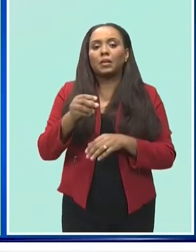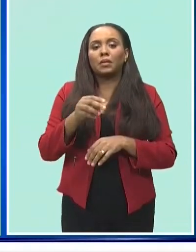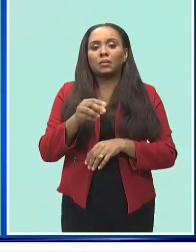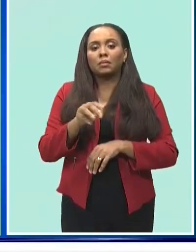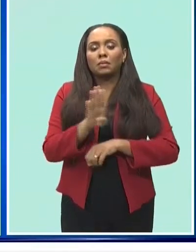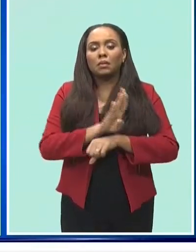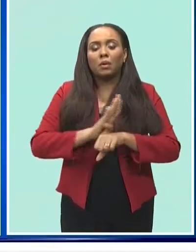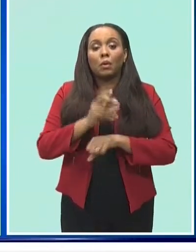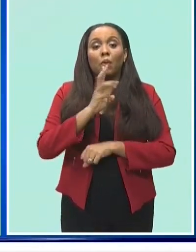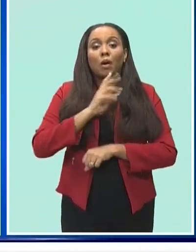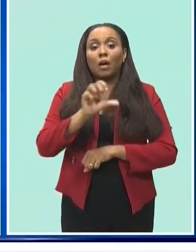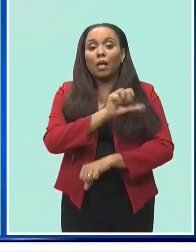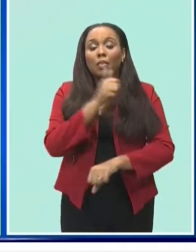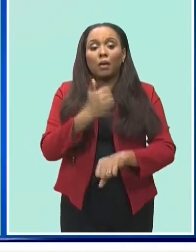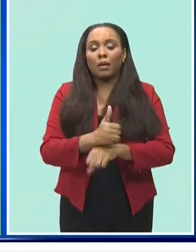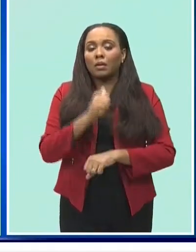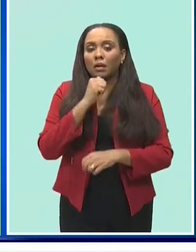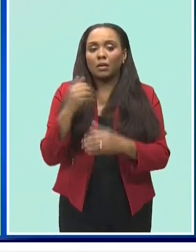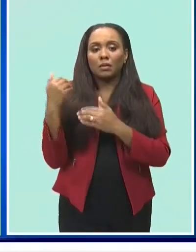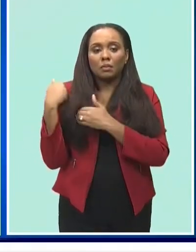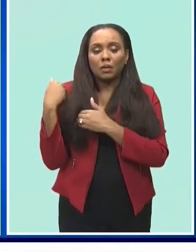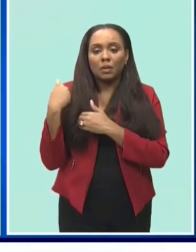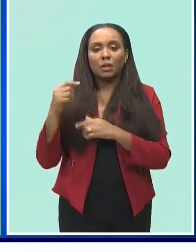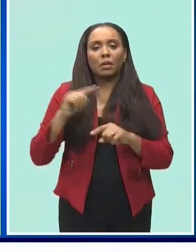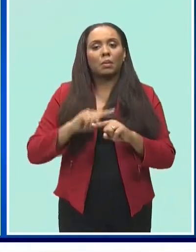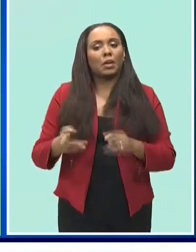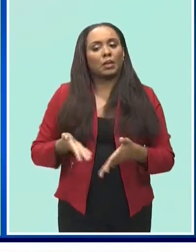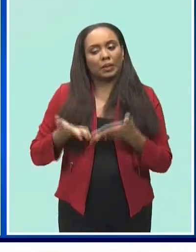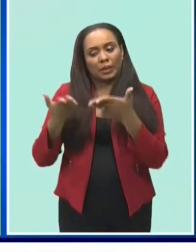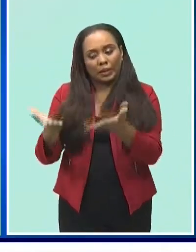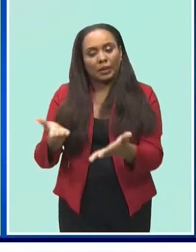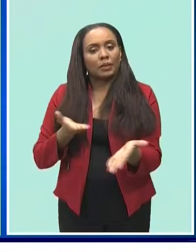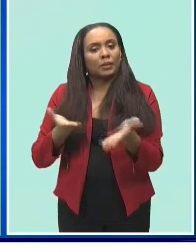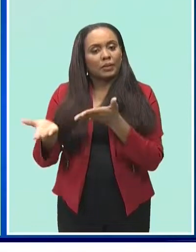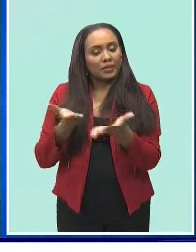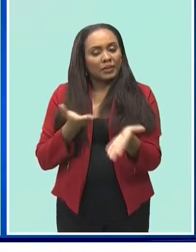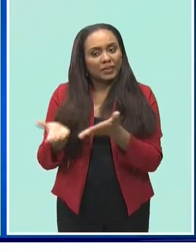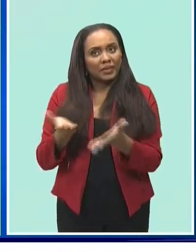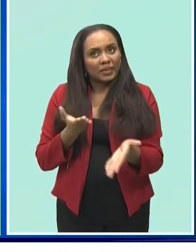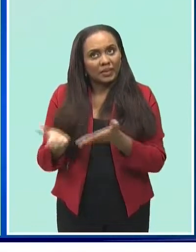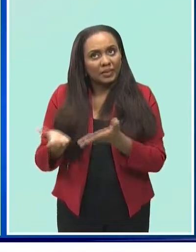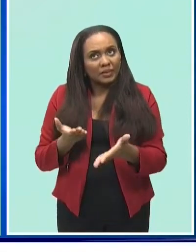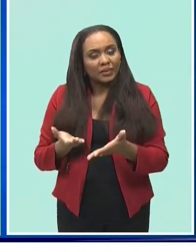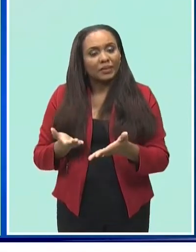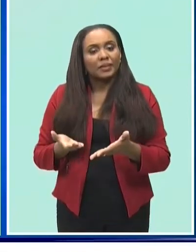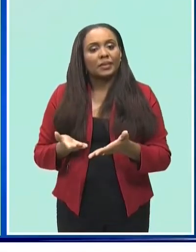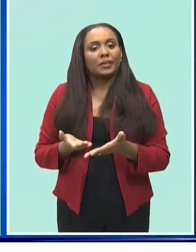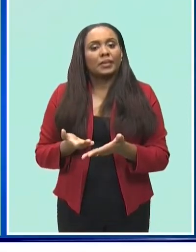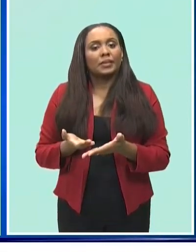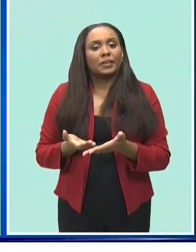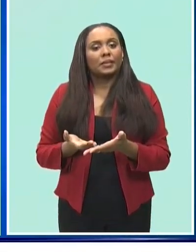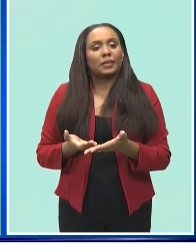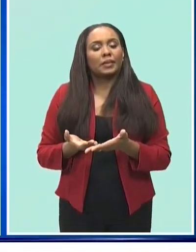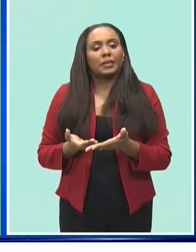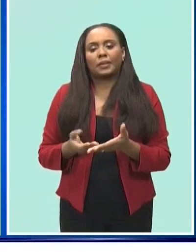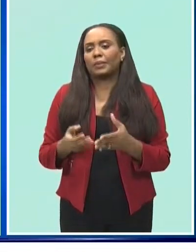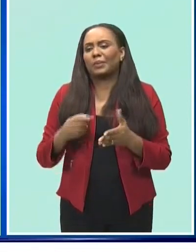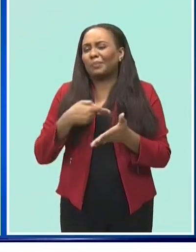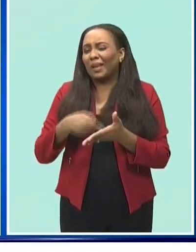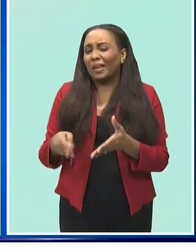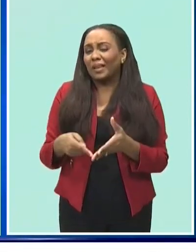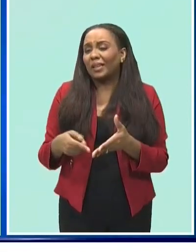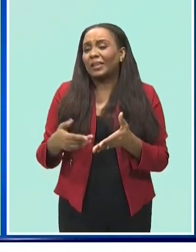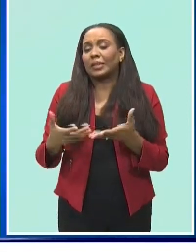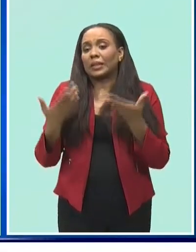that service and providing a certain service level of service delivery. What we do not want to do is to